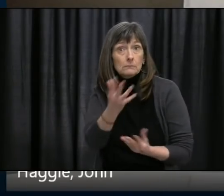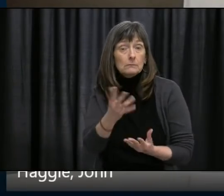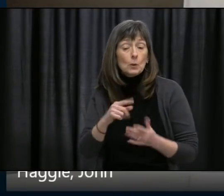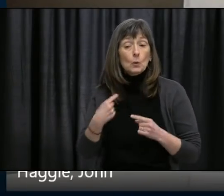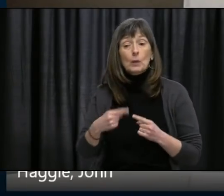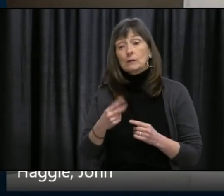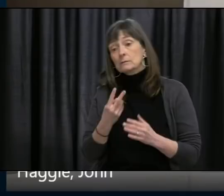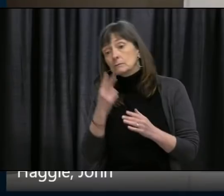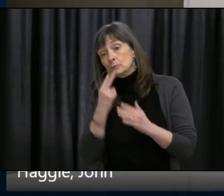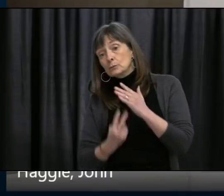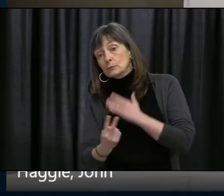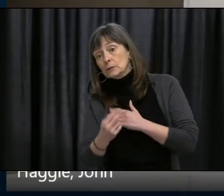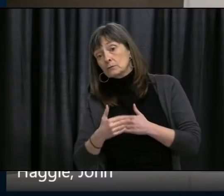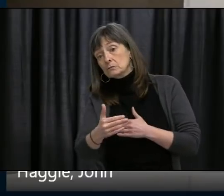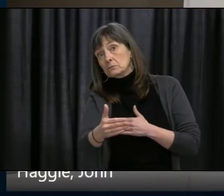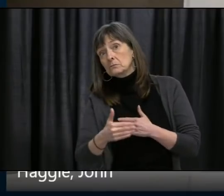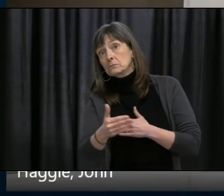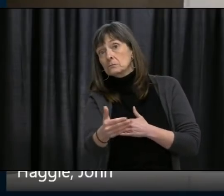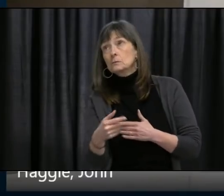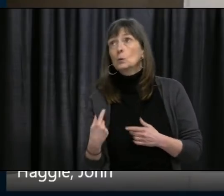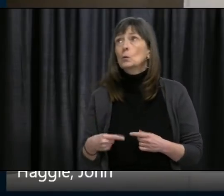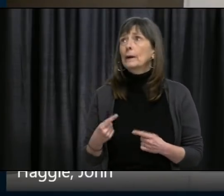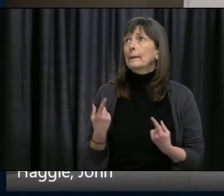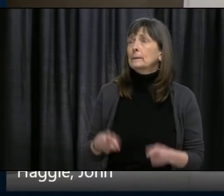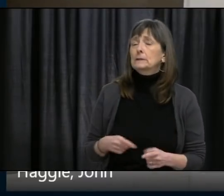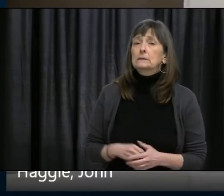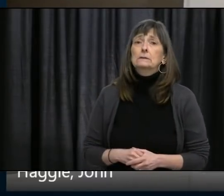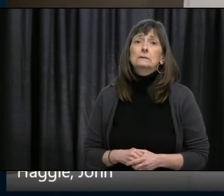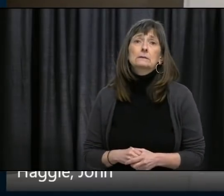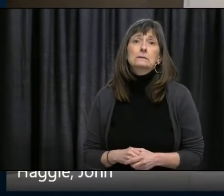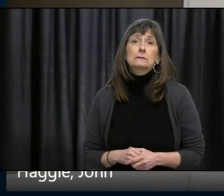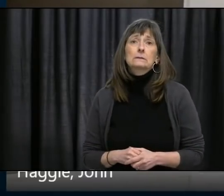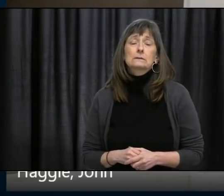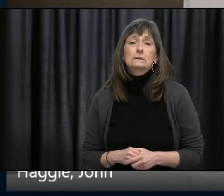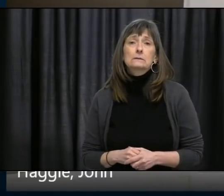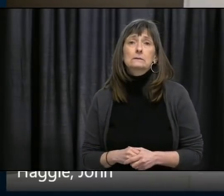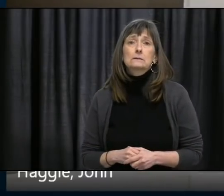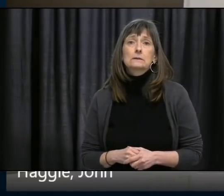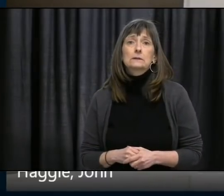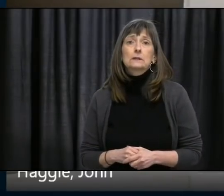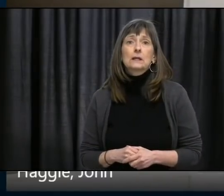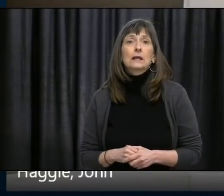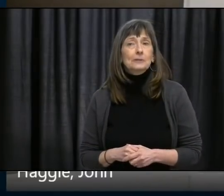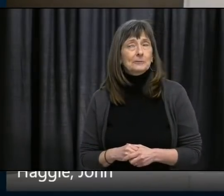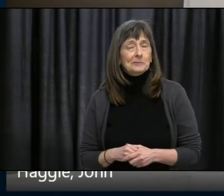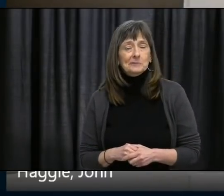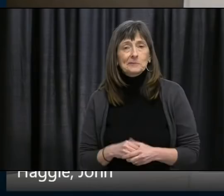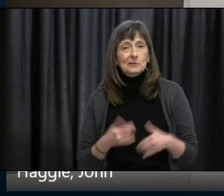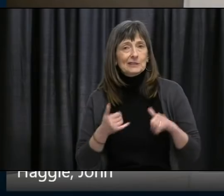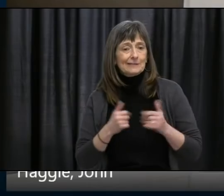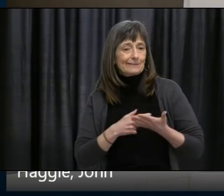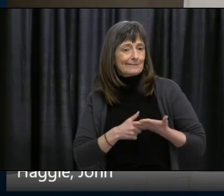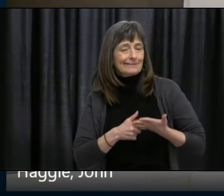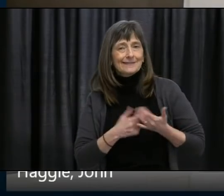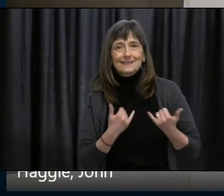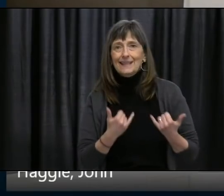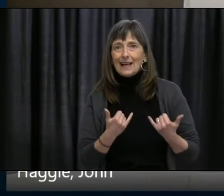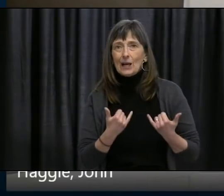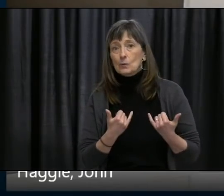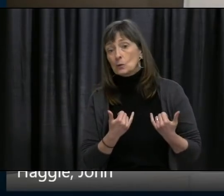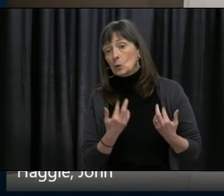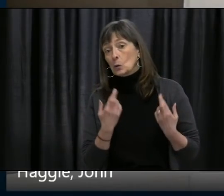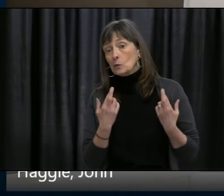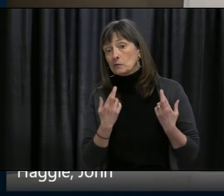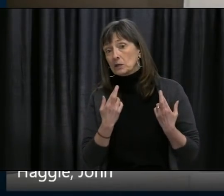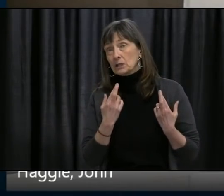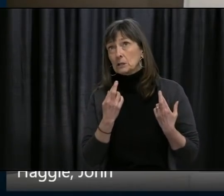guess, people of the province can expect to see the new numbers in tables? We're working on that, and we hope to be able to let you know